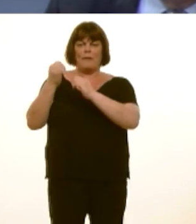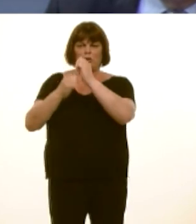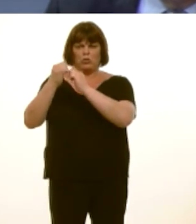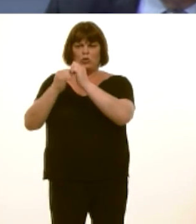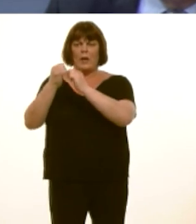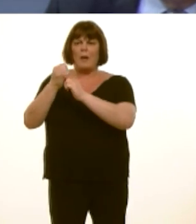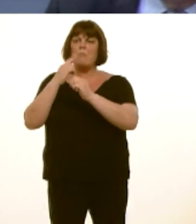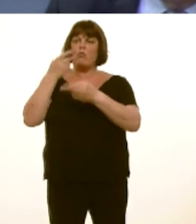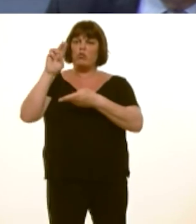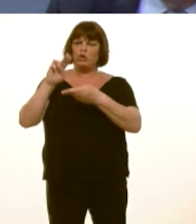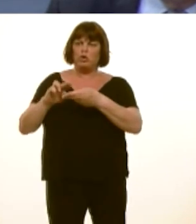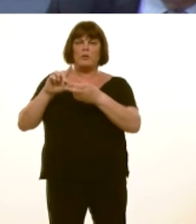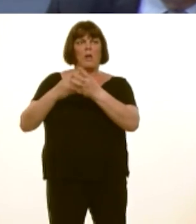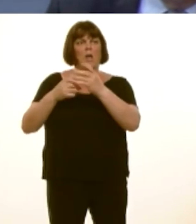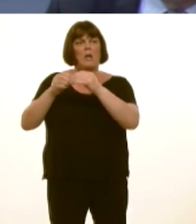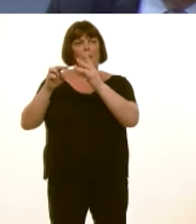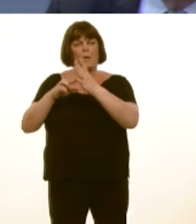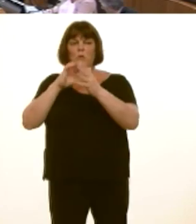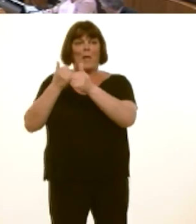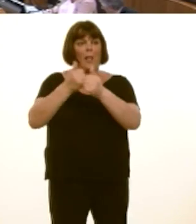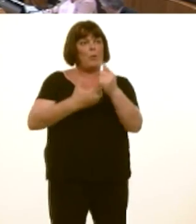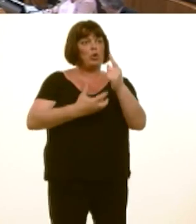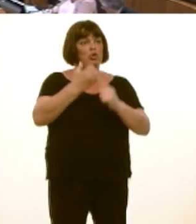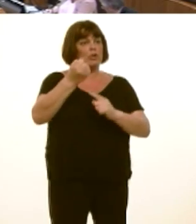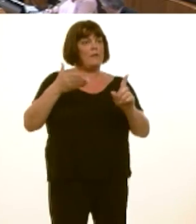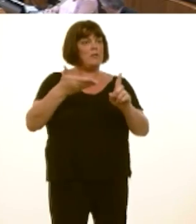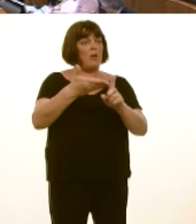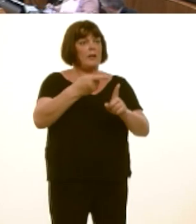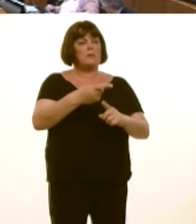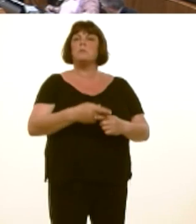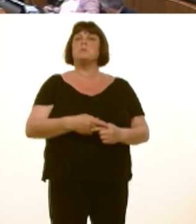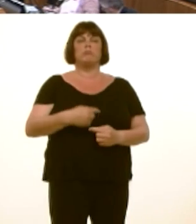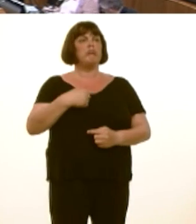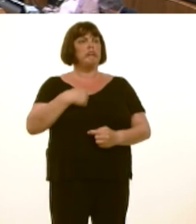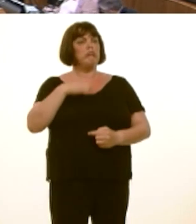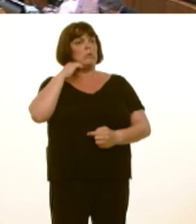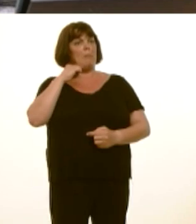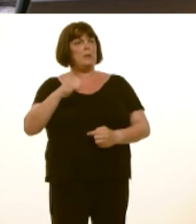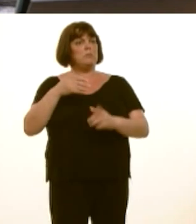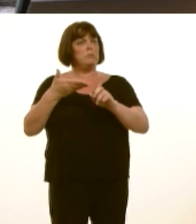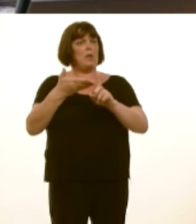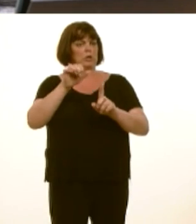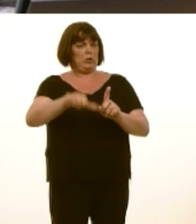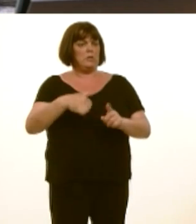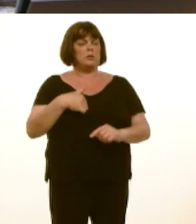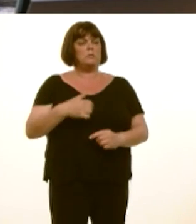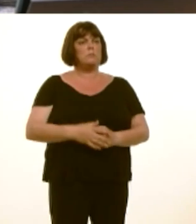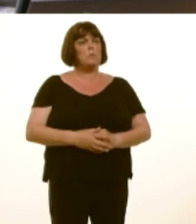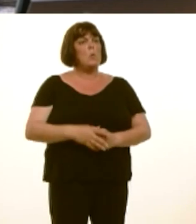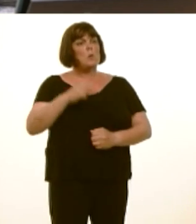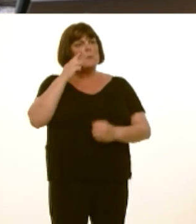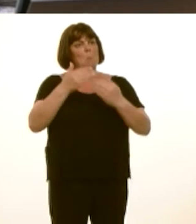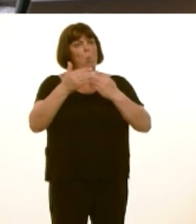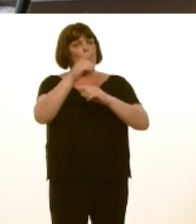still committed to it, reach your 2020 target? Yes, we're committed to the target, and yes, we want to see more